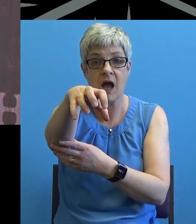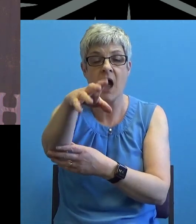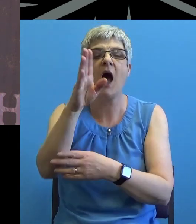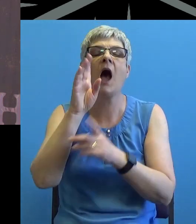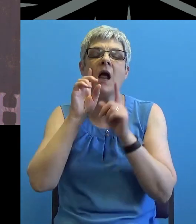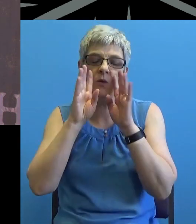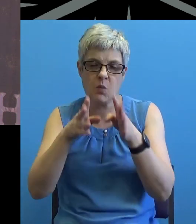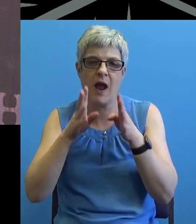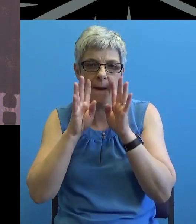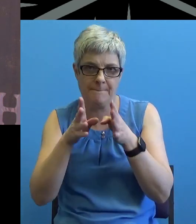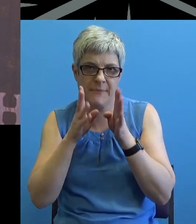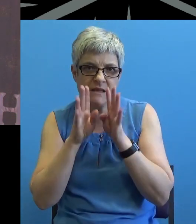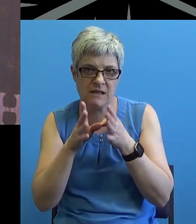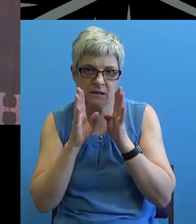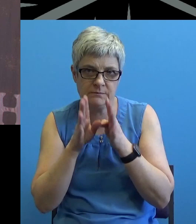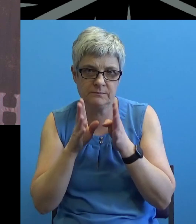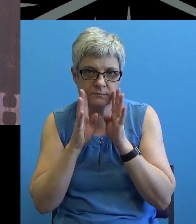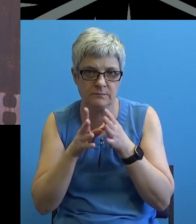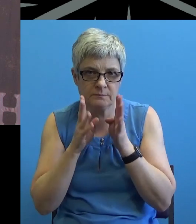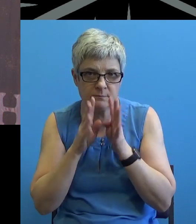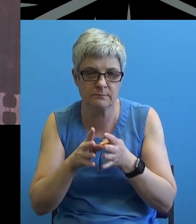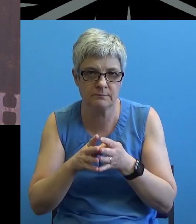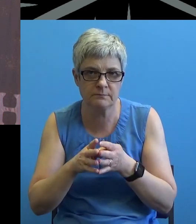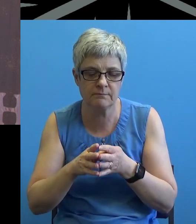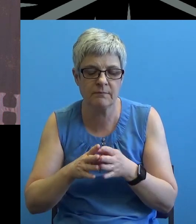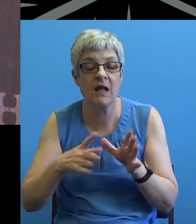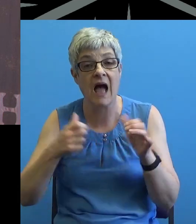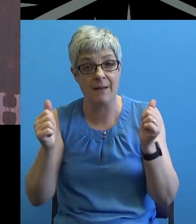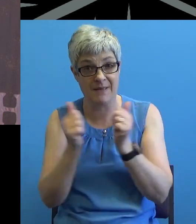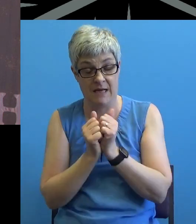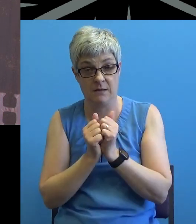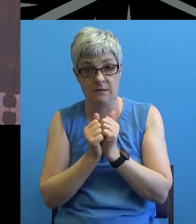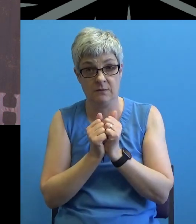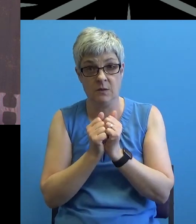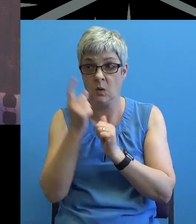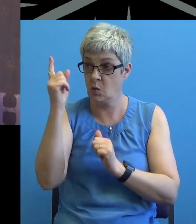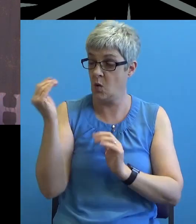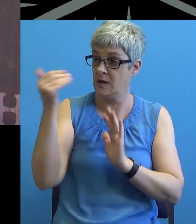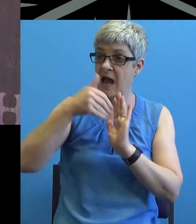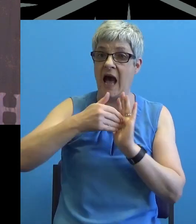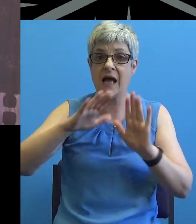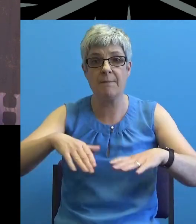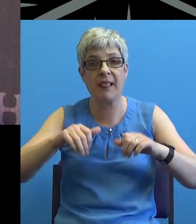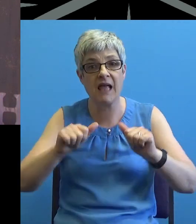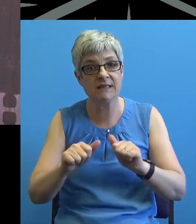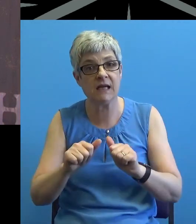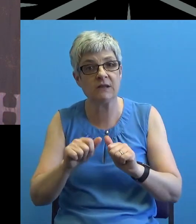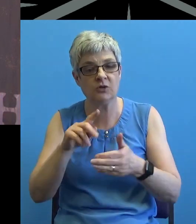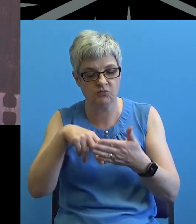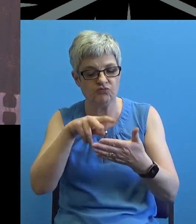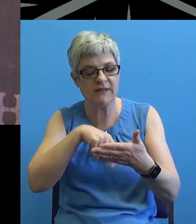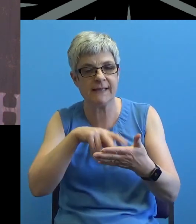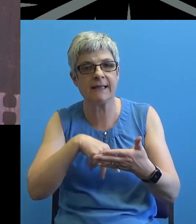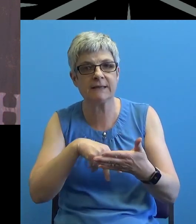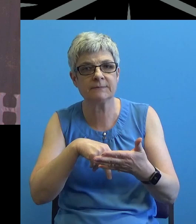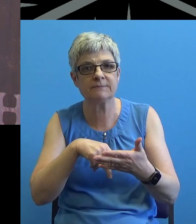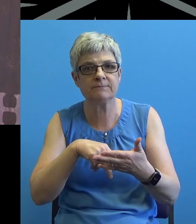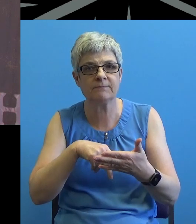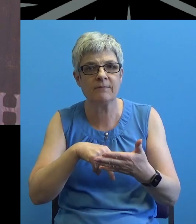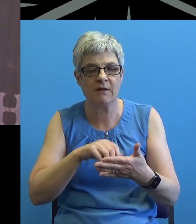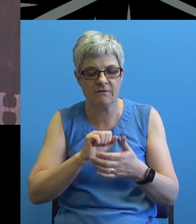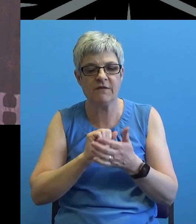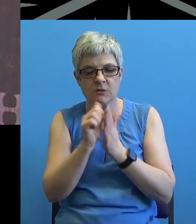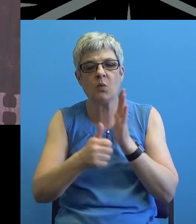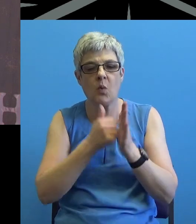he wept over it. Amen, and may God add his blessing to this reading of his holy